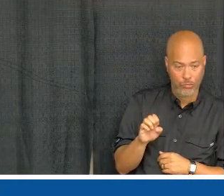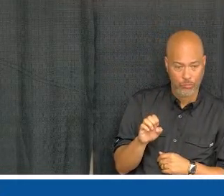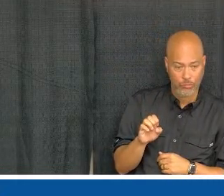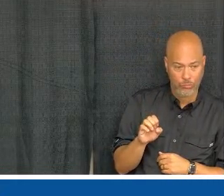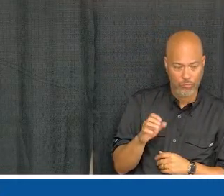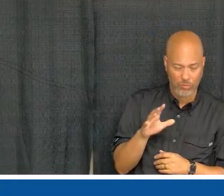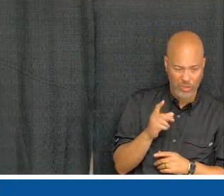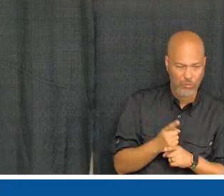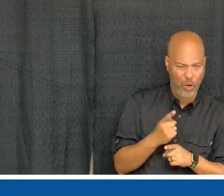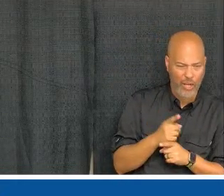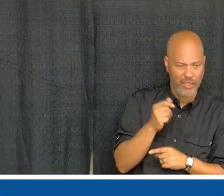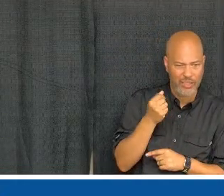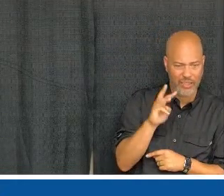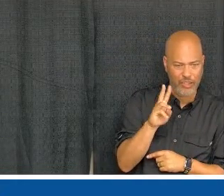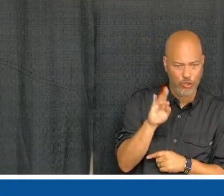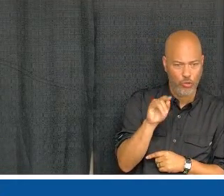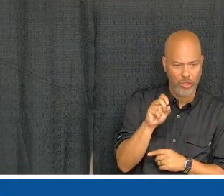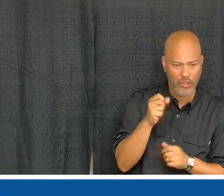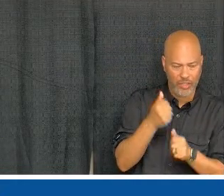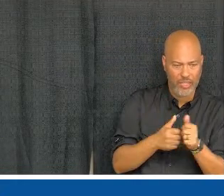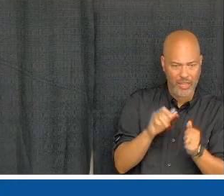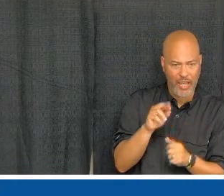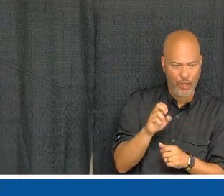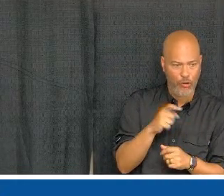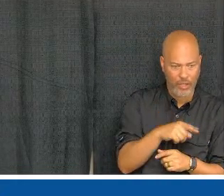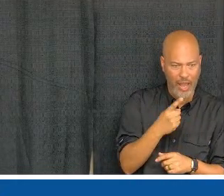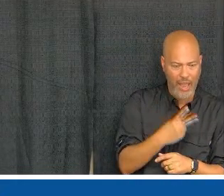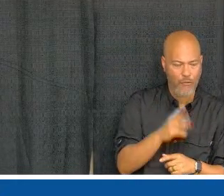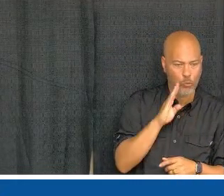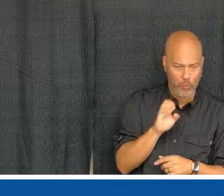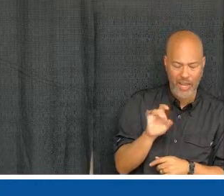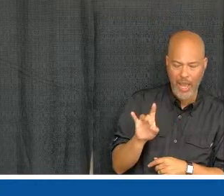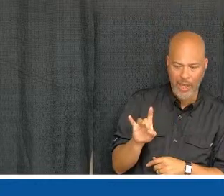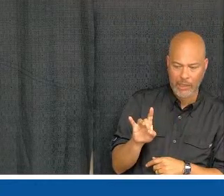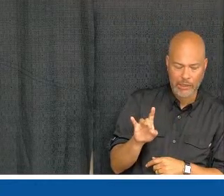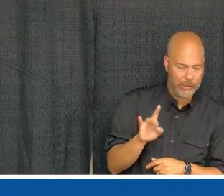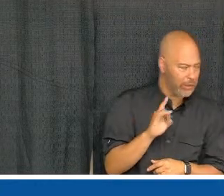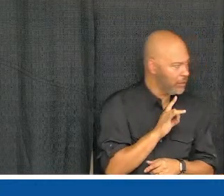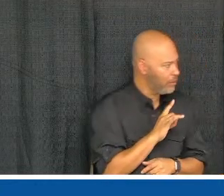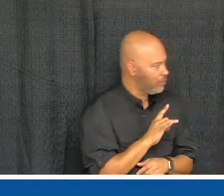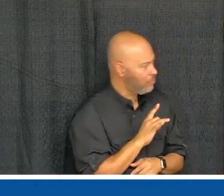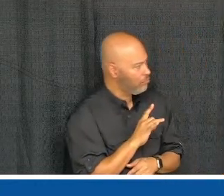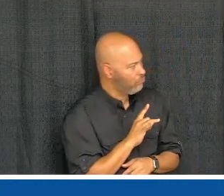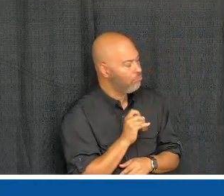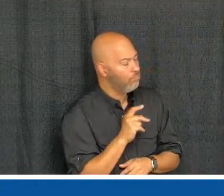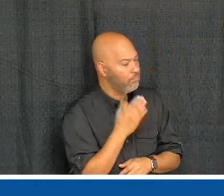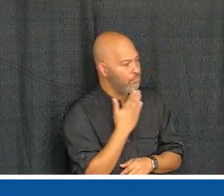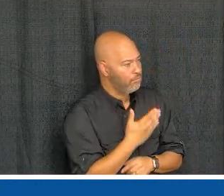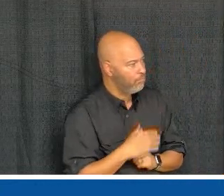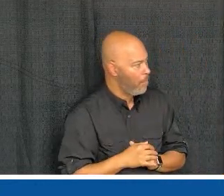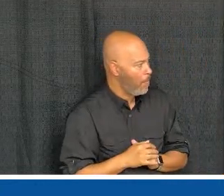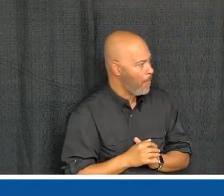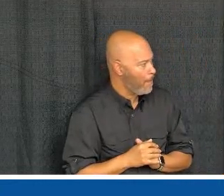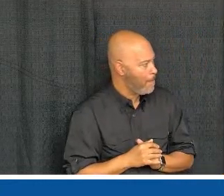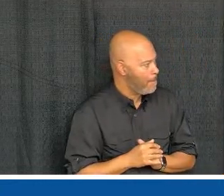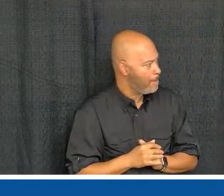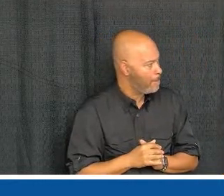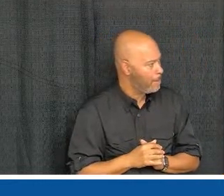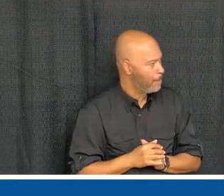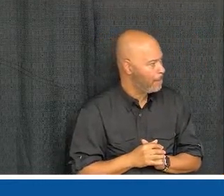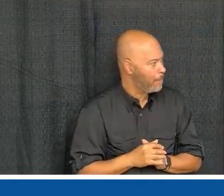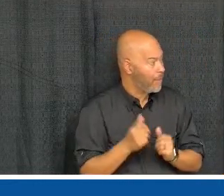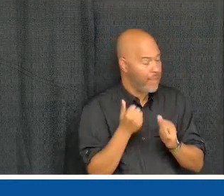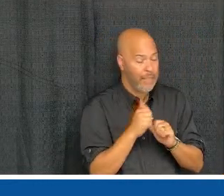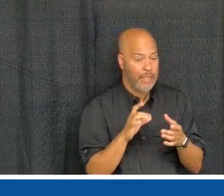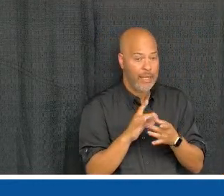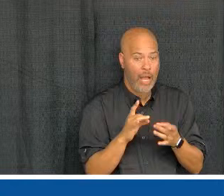Right, it's 16 units per acre. It's right at a half, so it'd be 8. Okay. Thank you. Any other